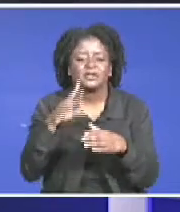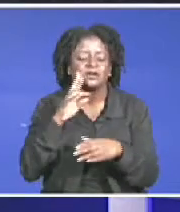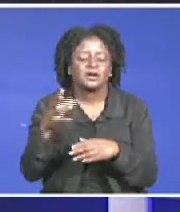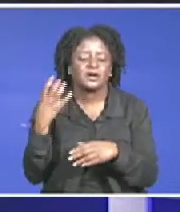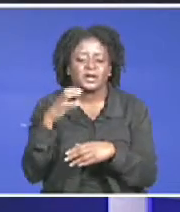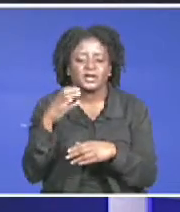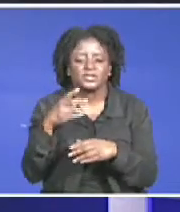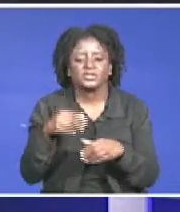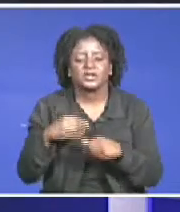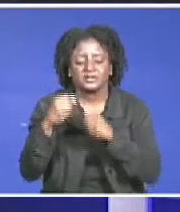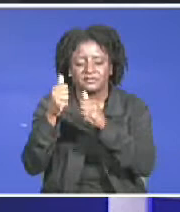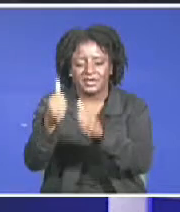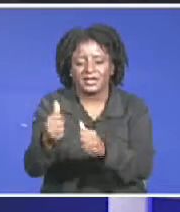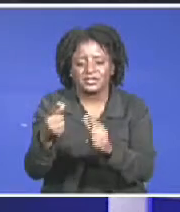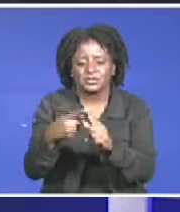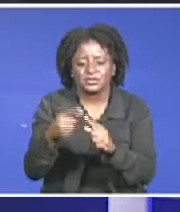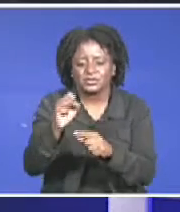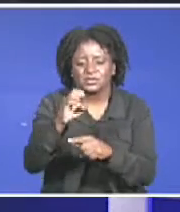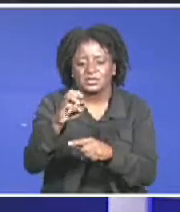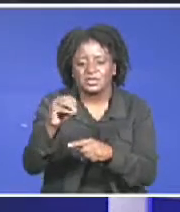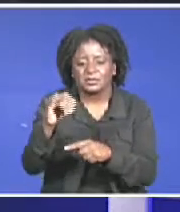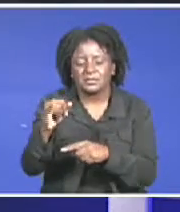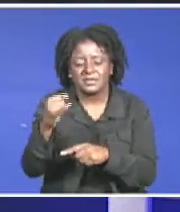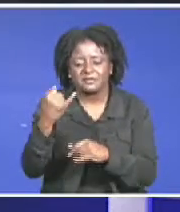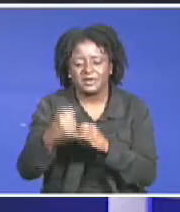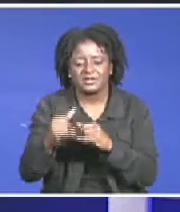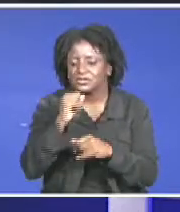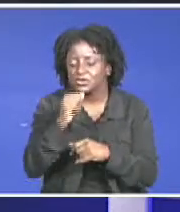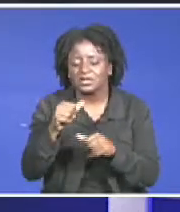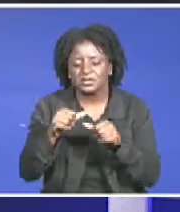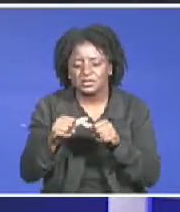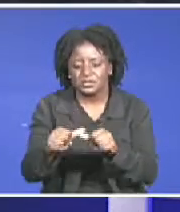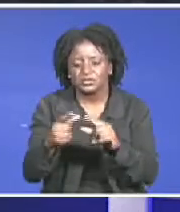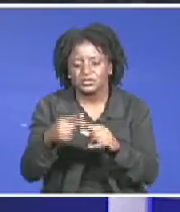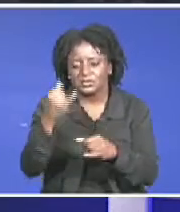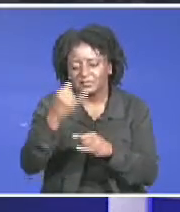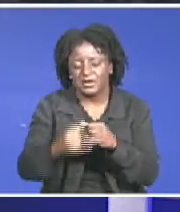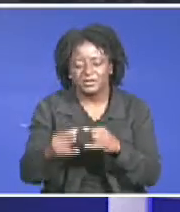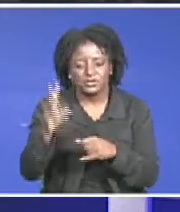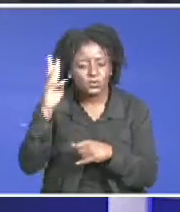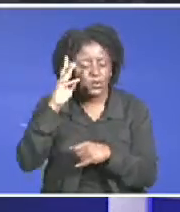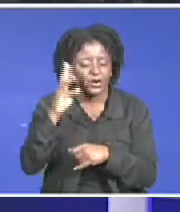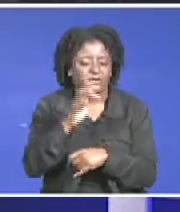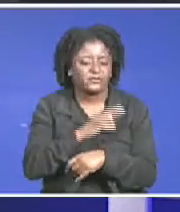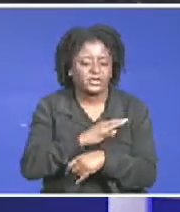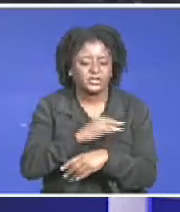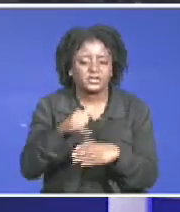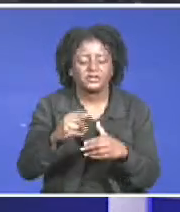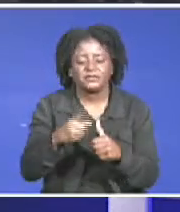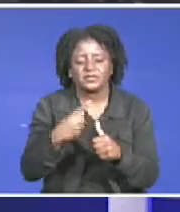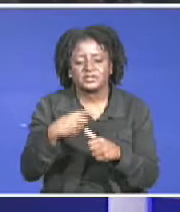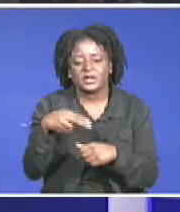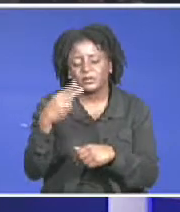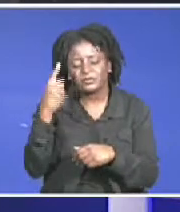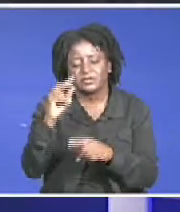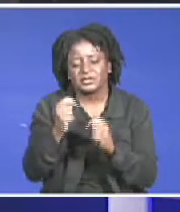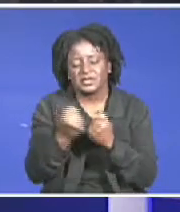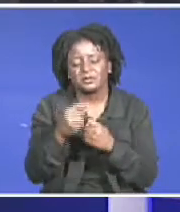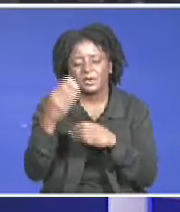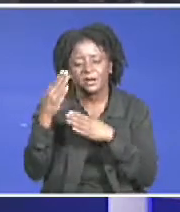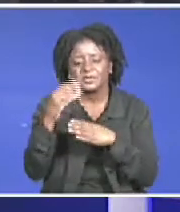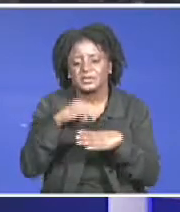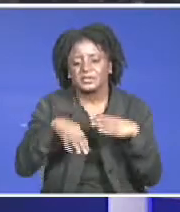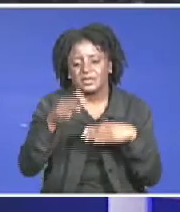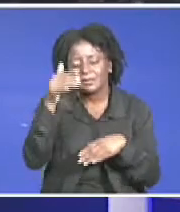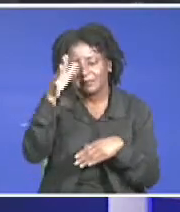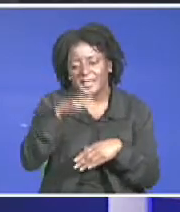advanced her to the semifinals, where she clocked 12.09 and did not move on to the final. Warren Fraser, the first up for Team Bahamas in the men's 100. He ran